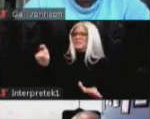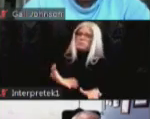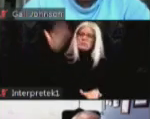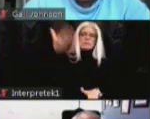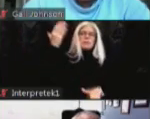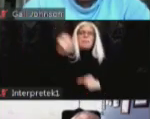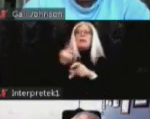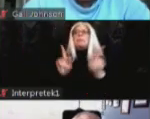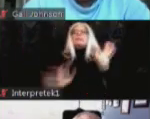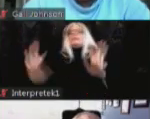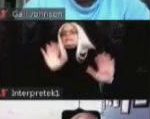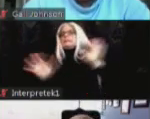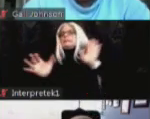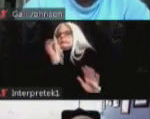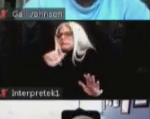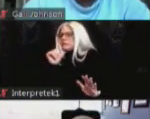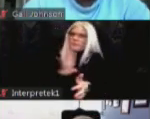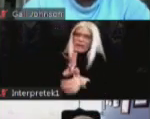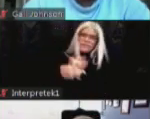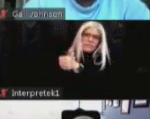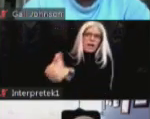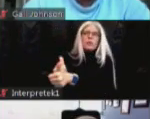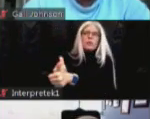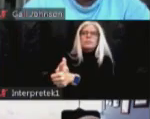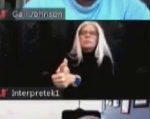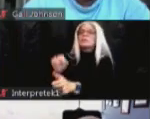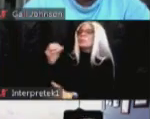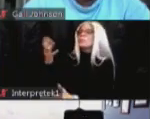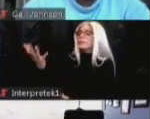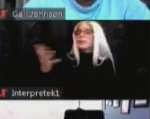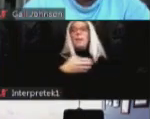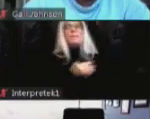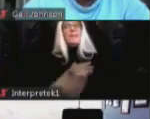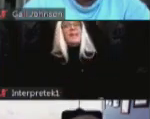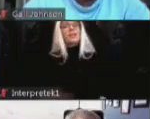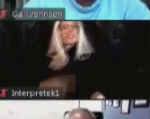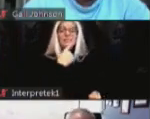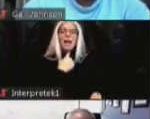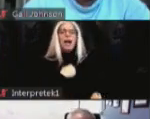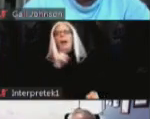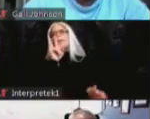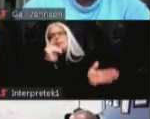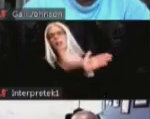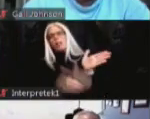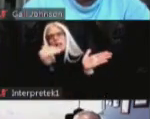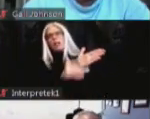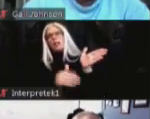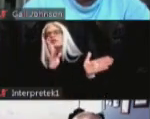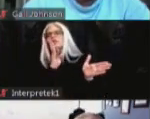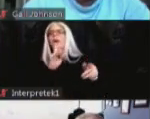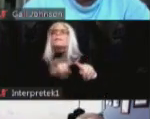guess I'll be redundant from the last time I spoke on this. But one thing significant's happened since then and now, and that's